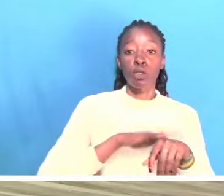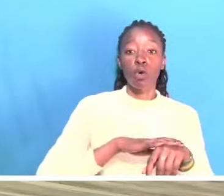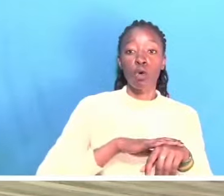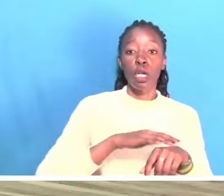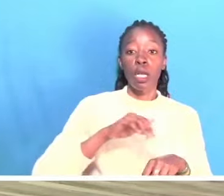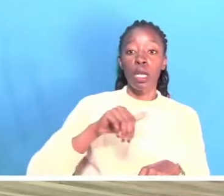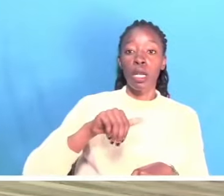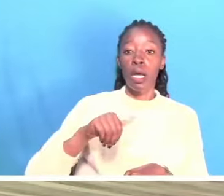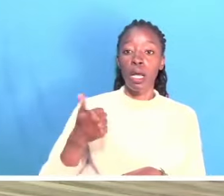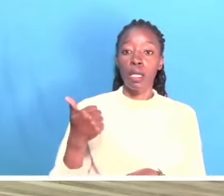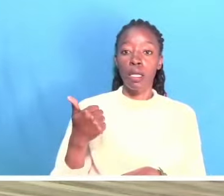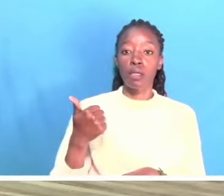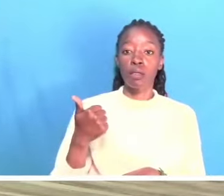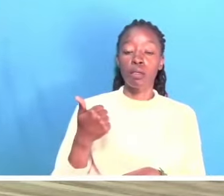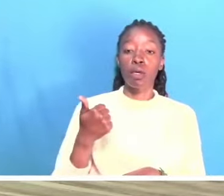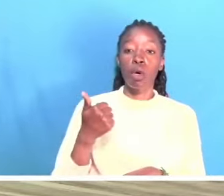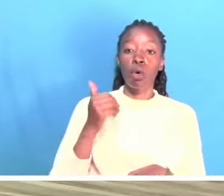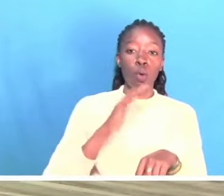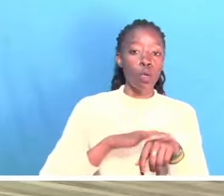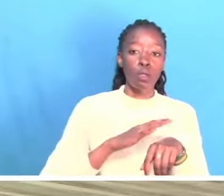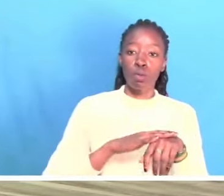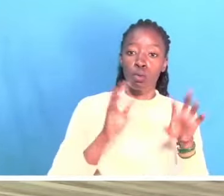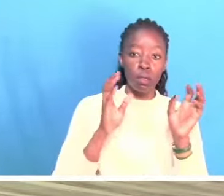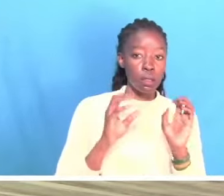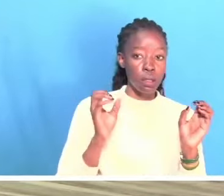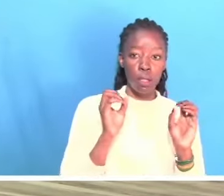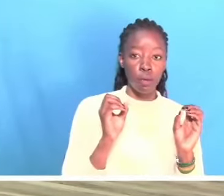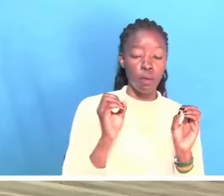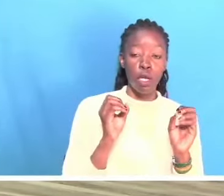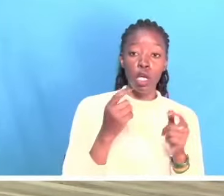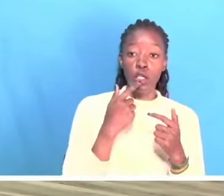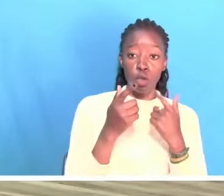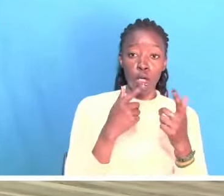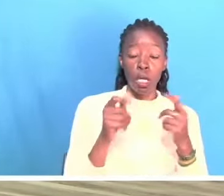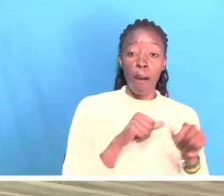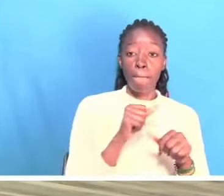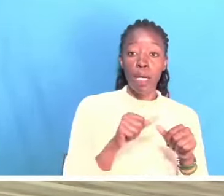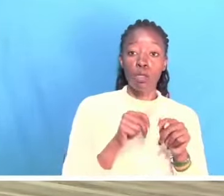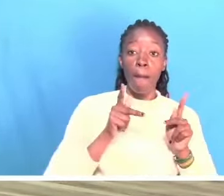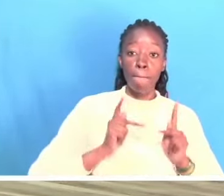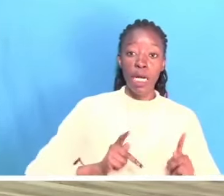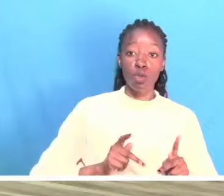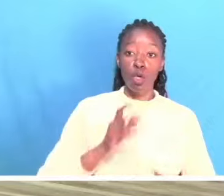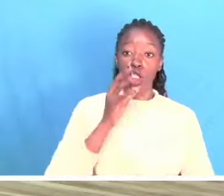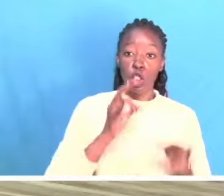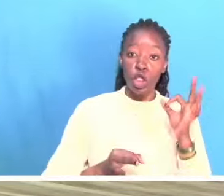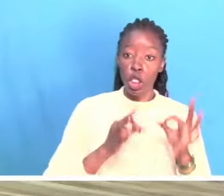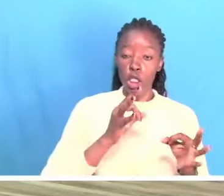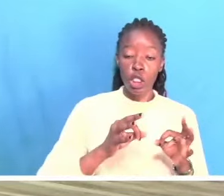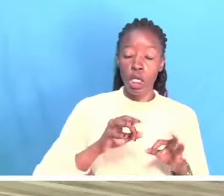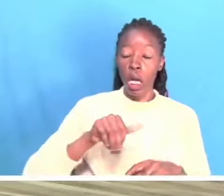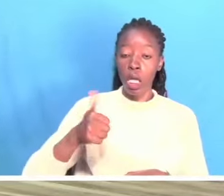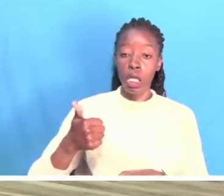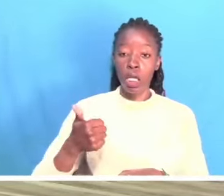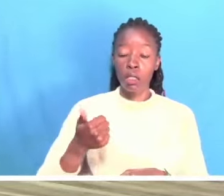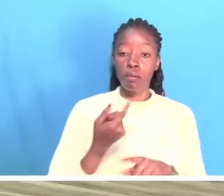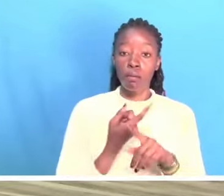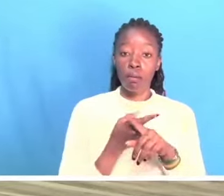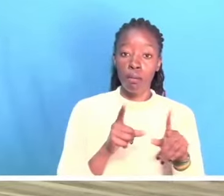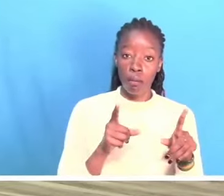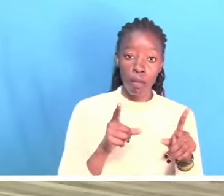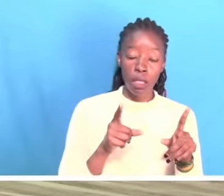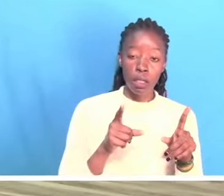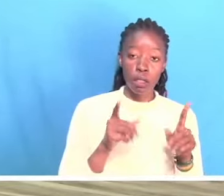hypocritical. Talk of somebody judging others but not being able to